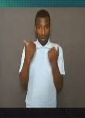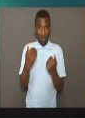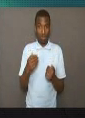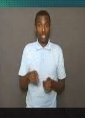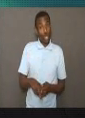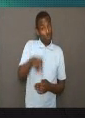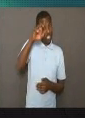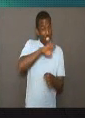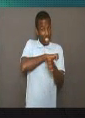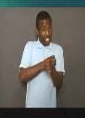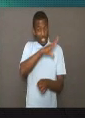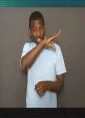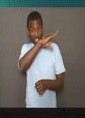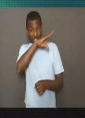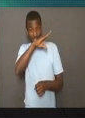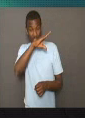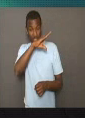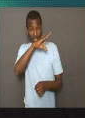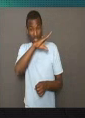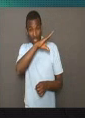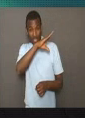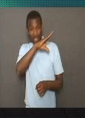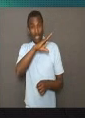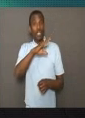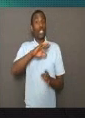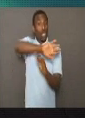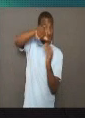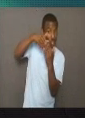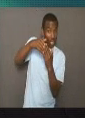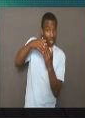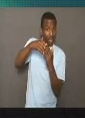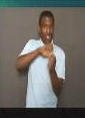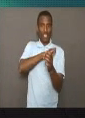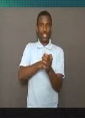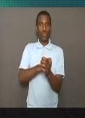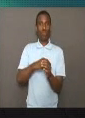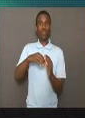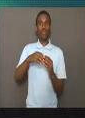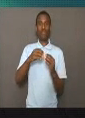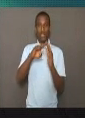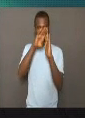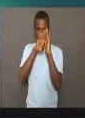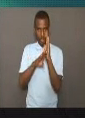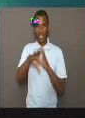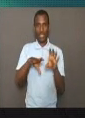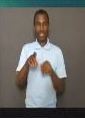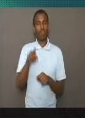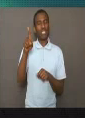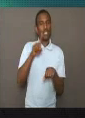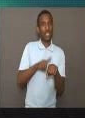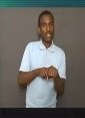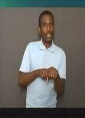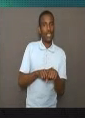potential energy from the total energy. In this case, the